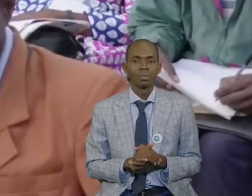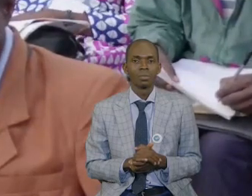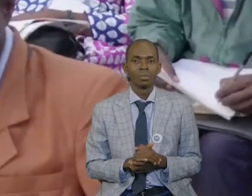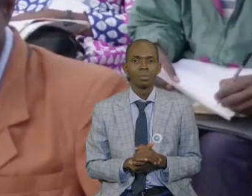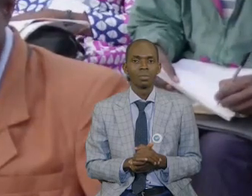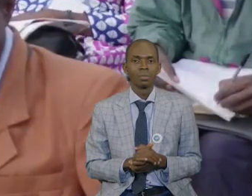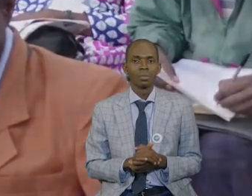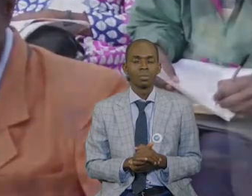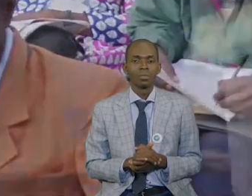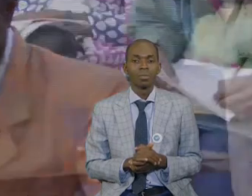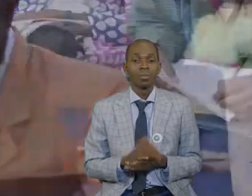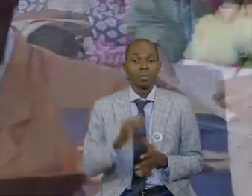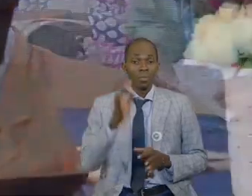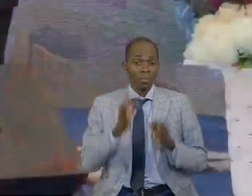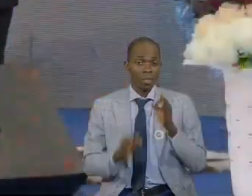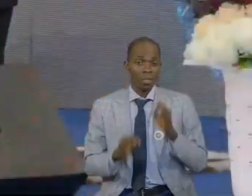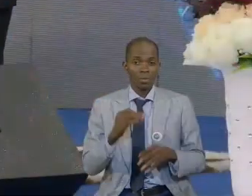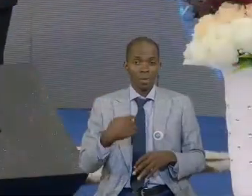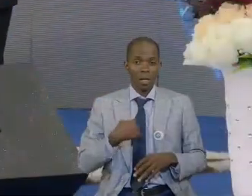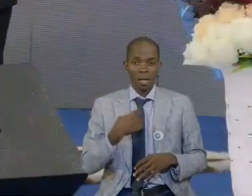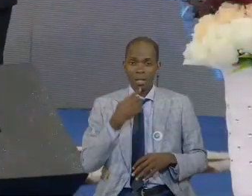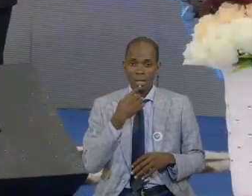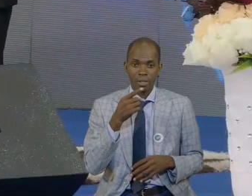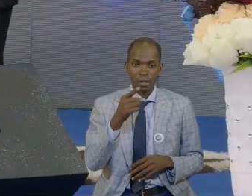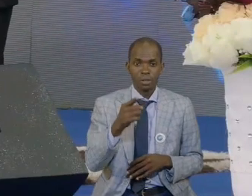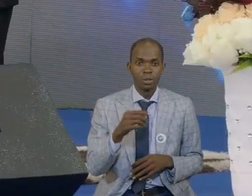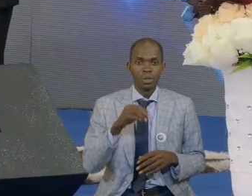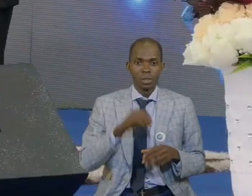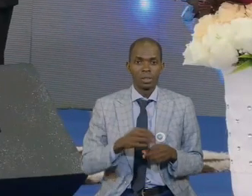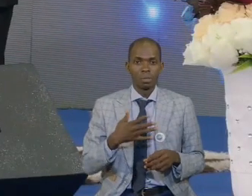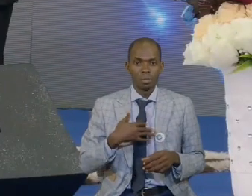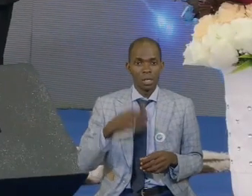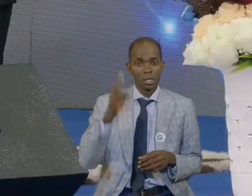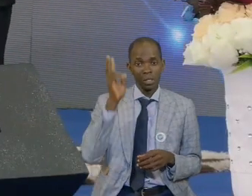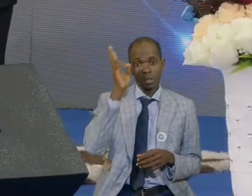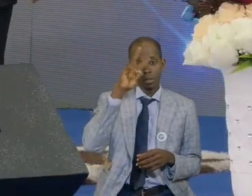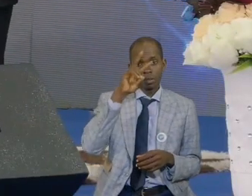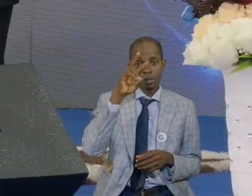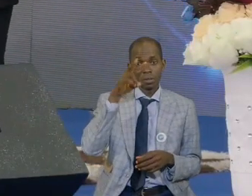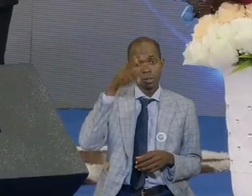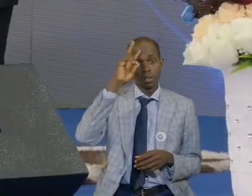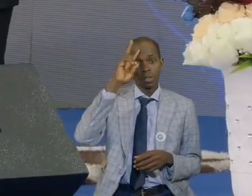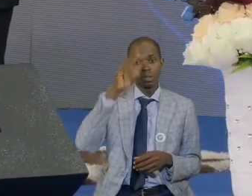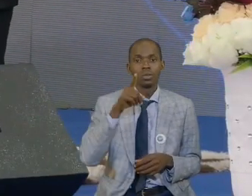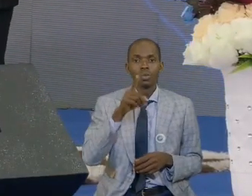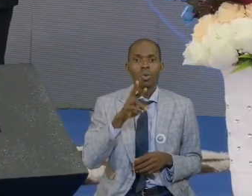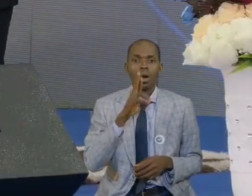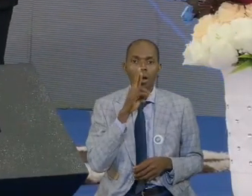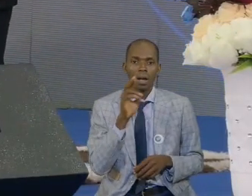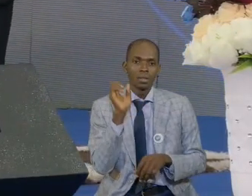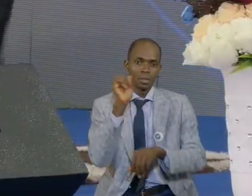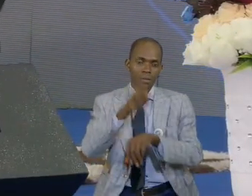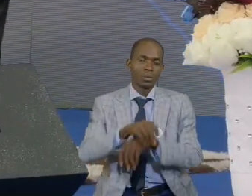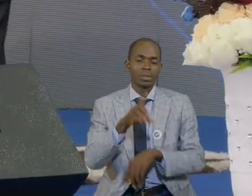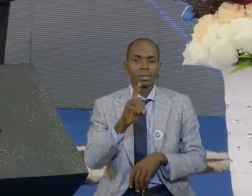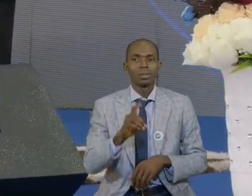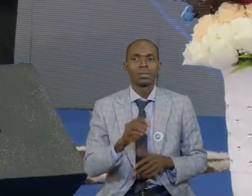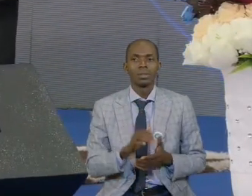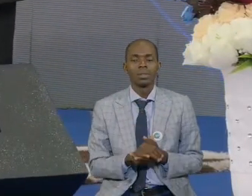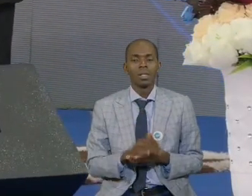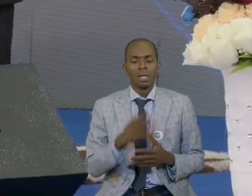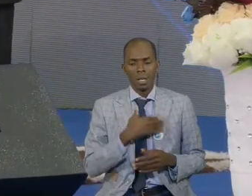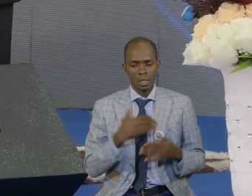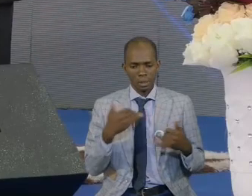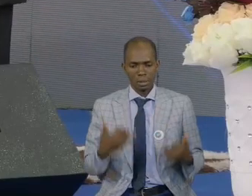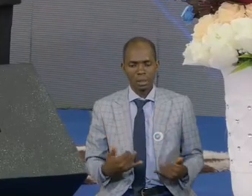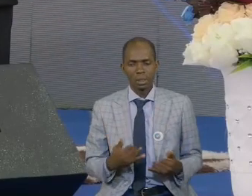If I tell you in my ignorance, you are defeated. And now I